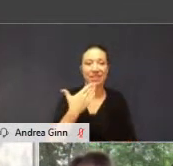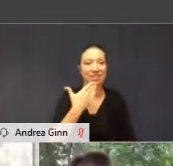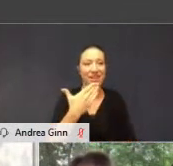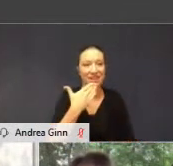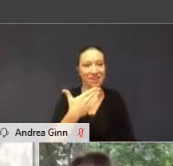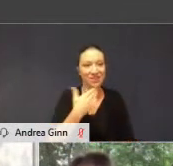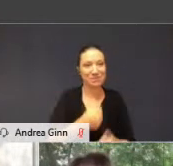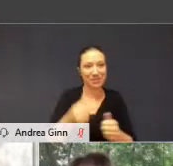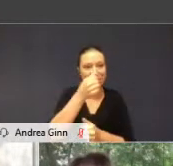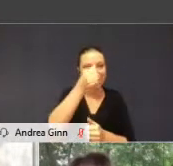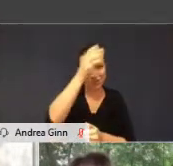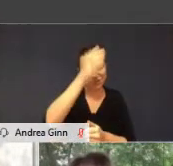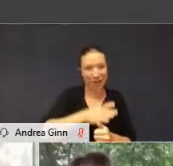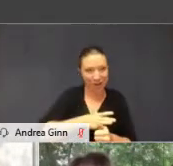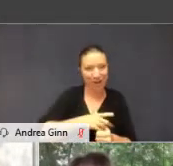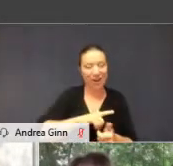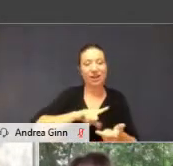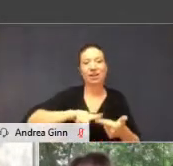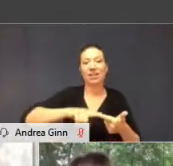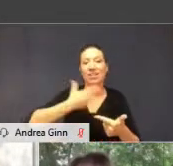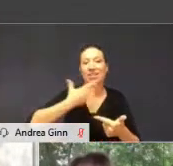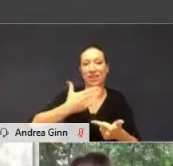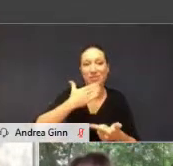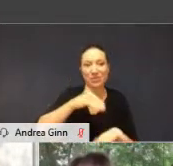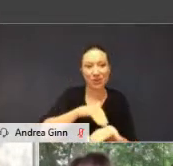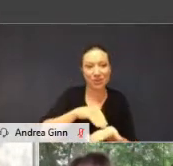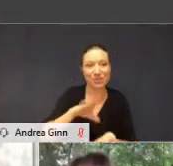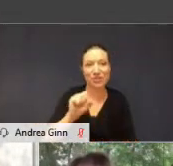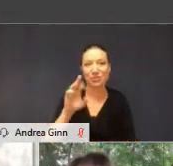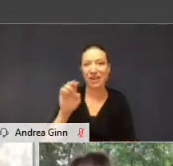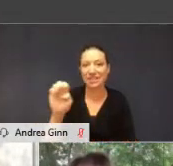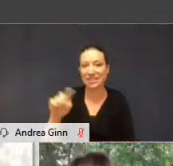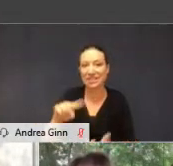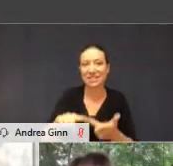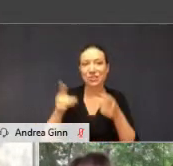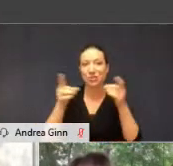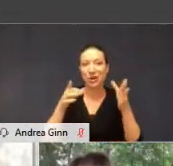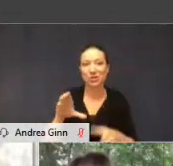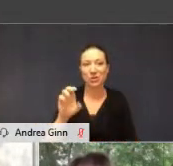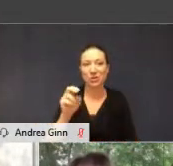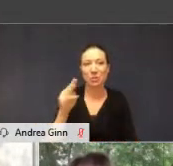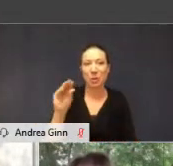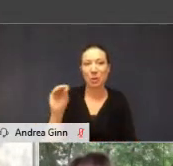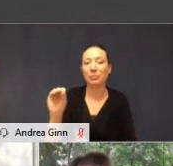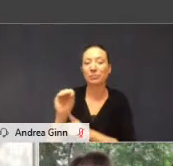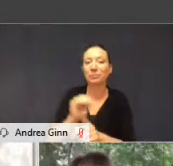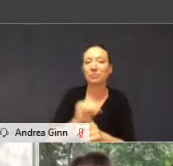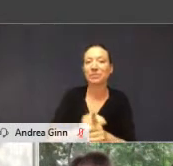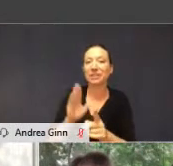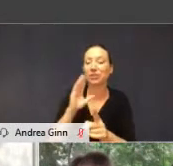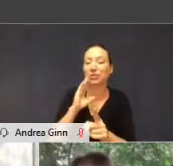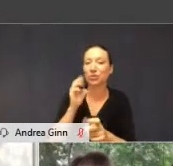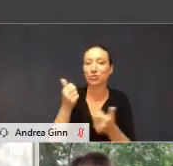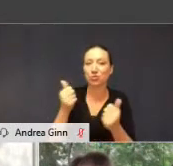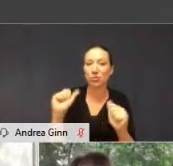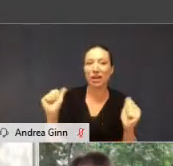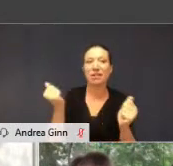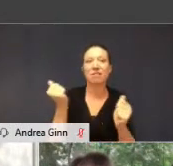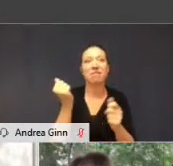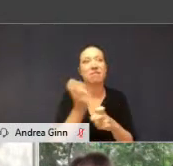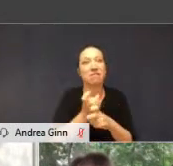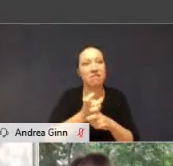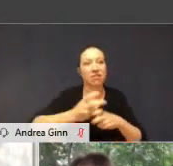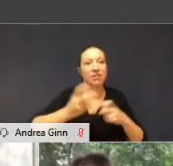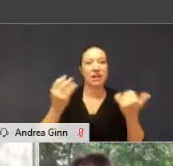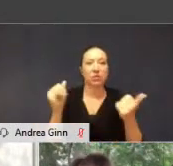Camo. As you're trying so hard to make ends meet and provide all of this great care